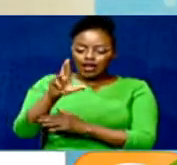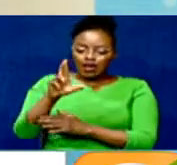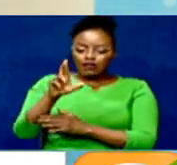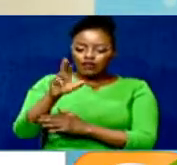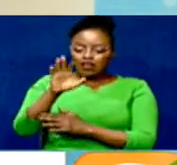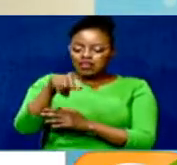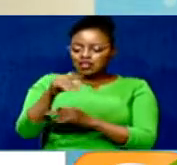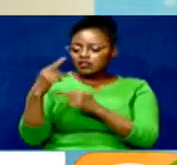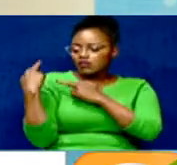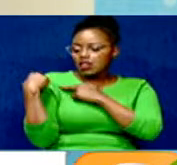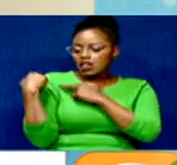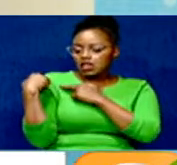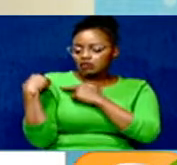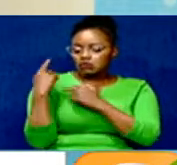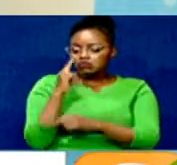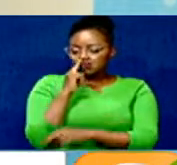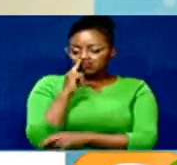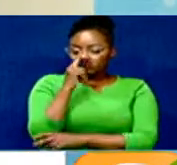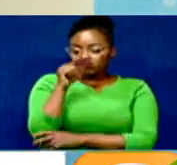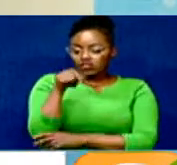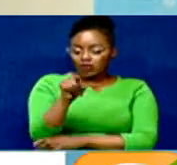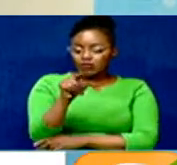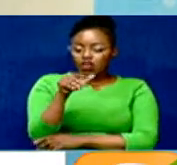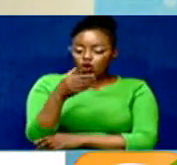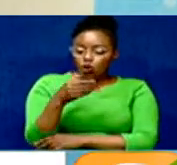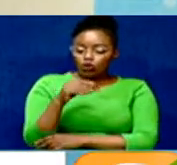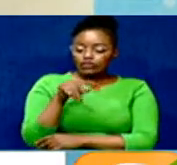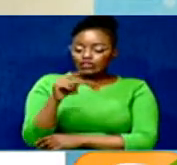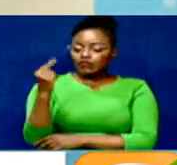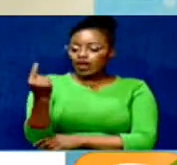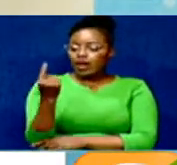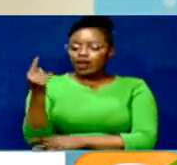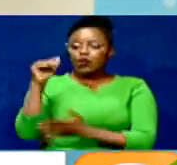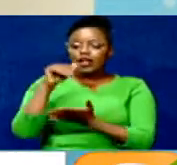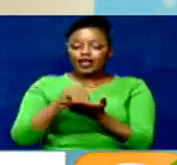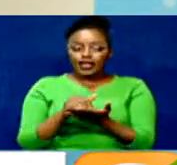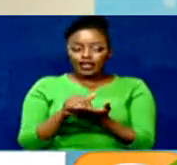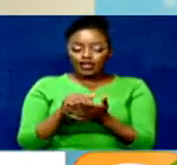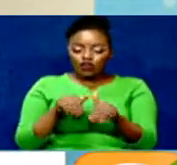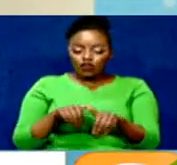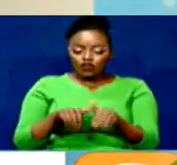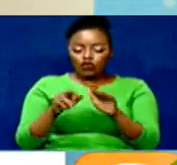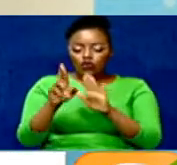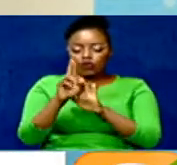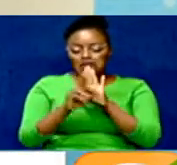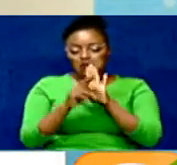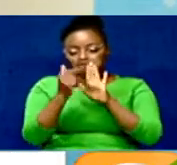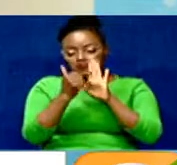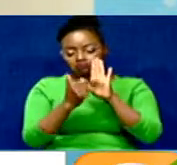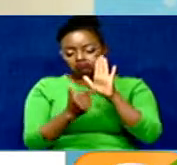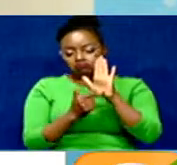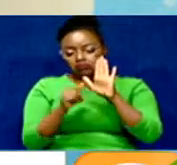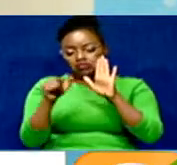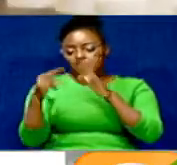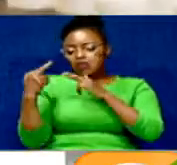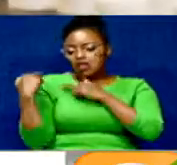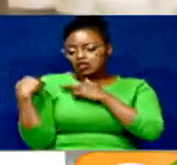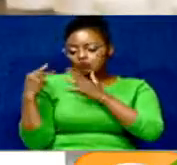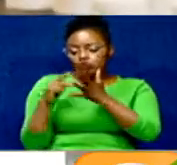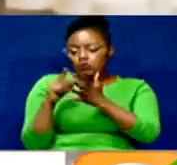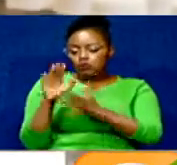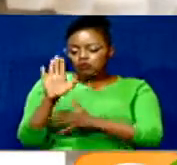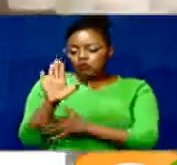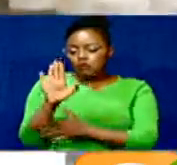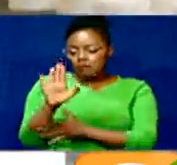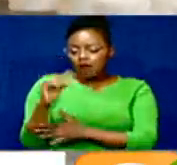their own further cost and a self-isolate again, according to our guidelines, at their own further costs. A